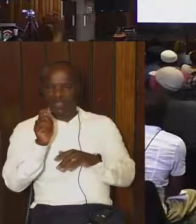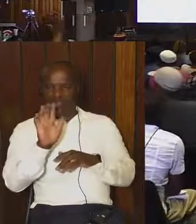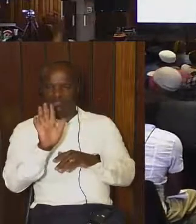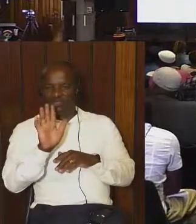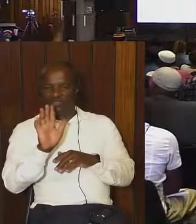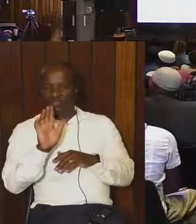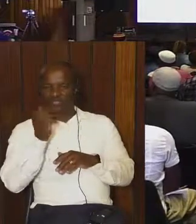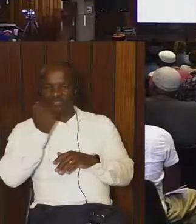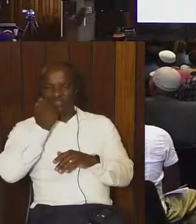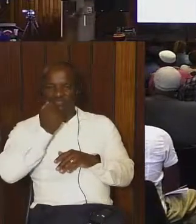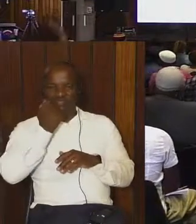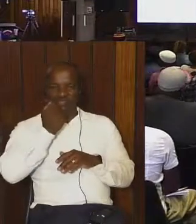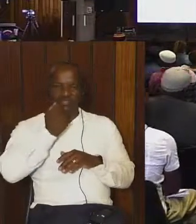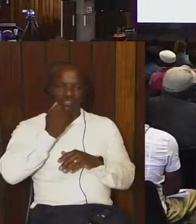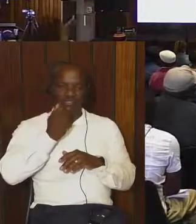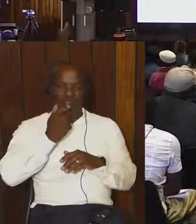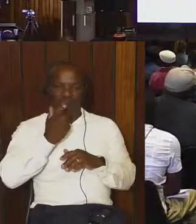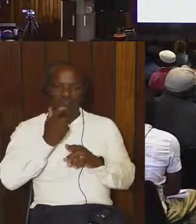recognized. Hang on.